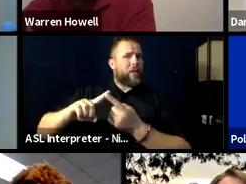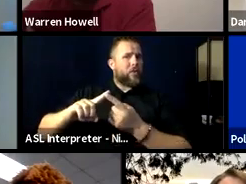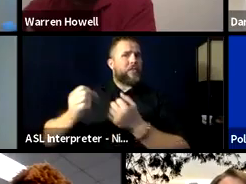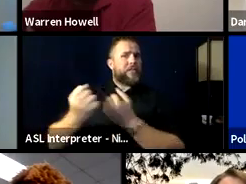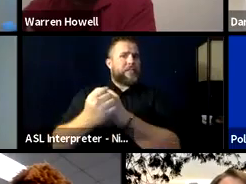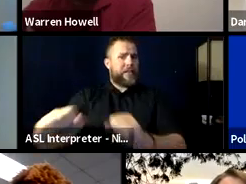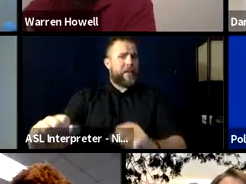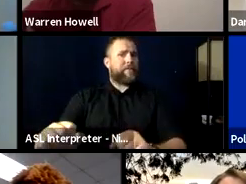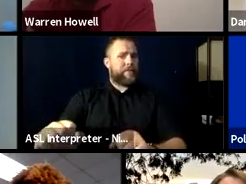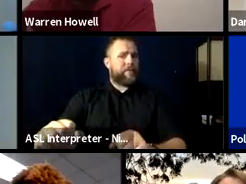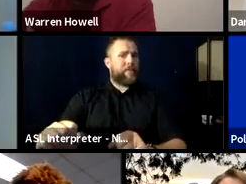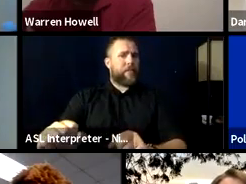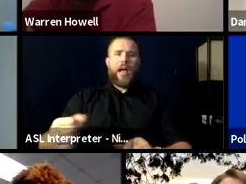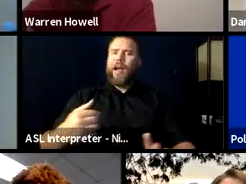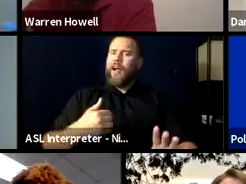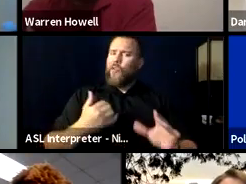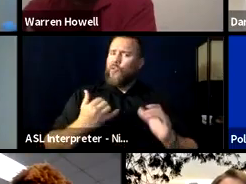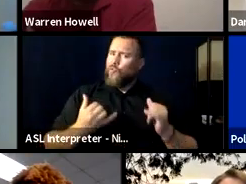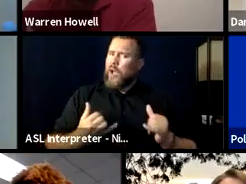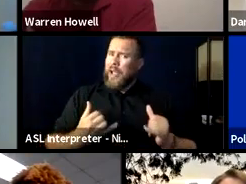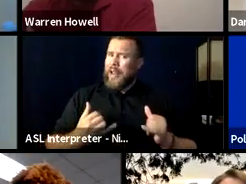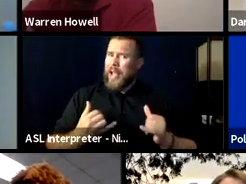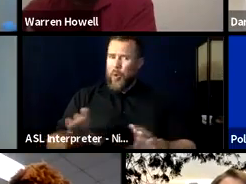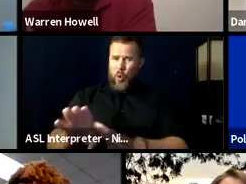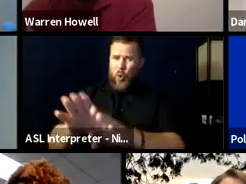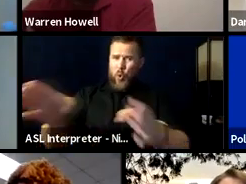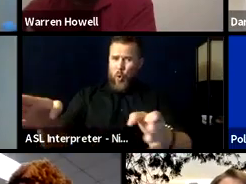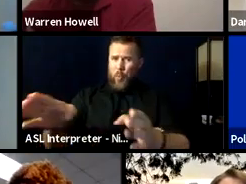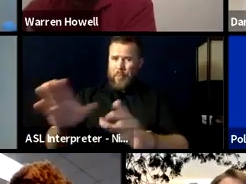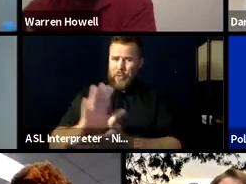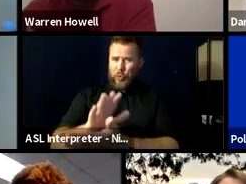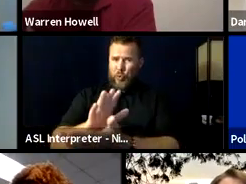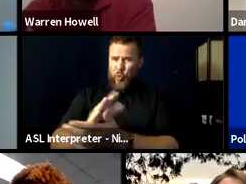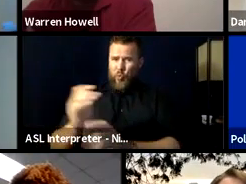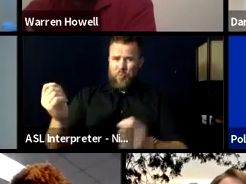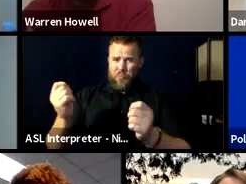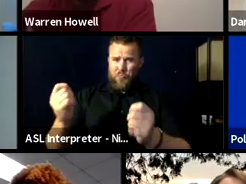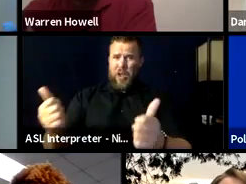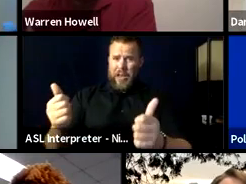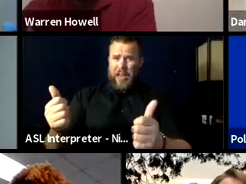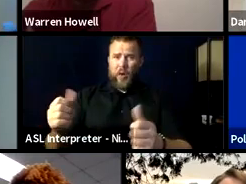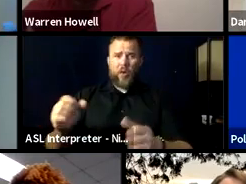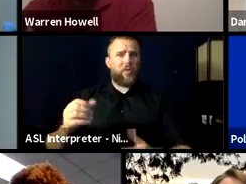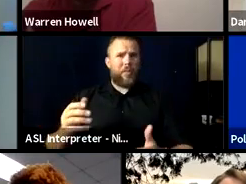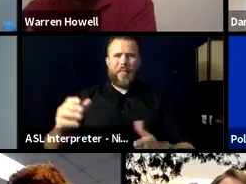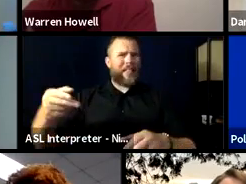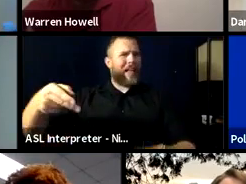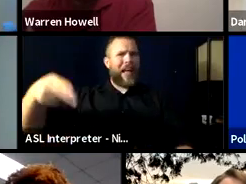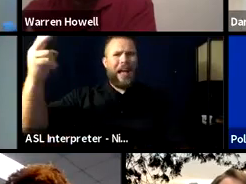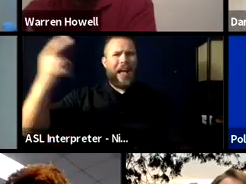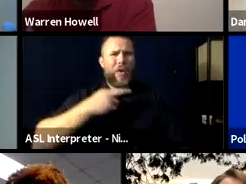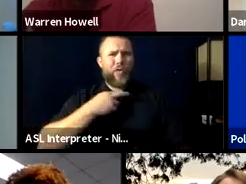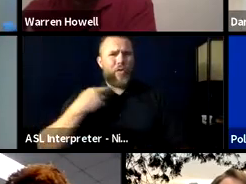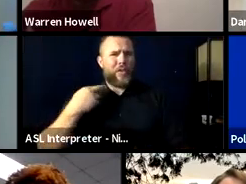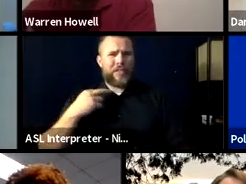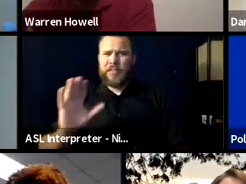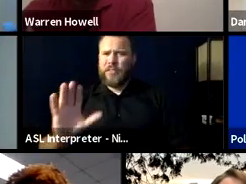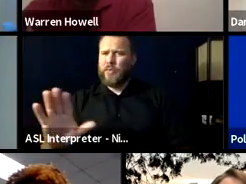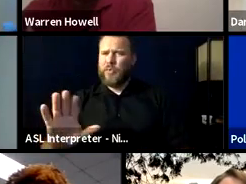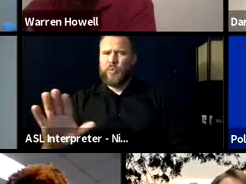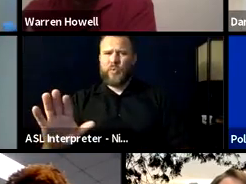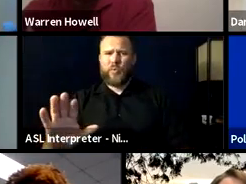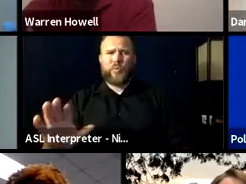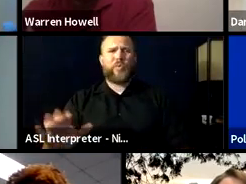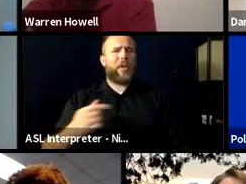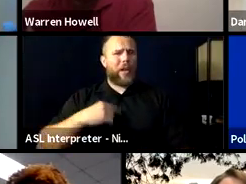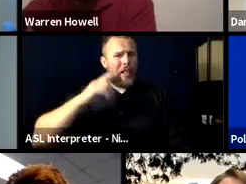a fantastic idea to reopen the schools right away or even go into a hybrid situation. We should continue with remote learning if